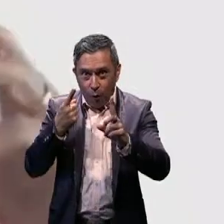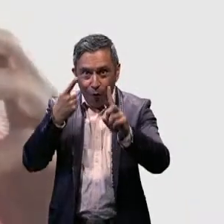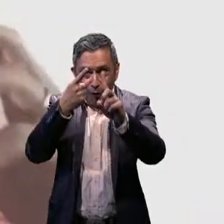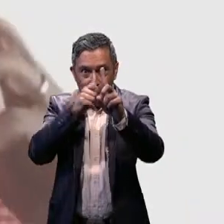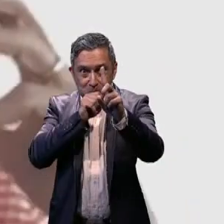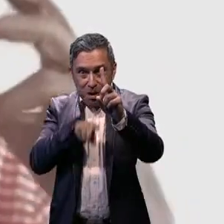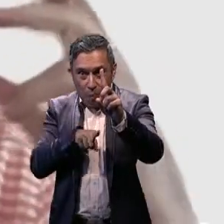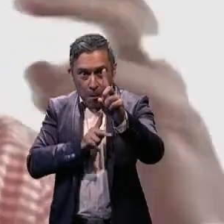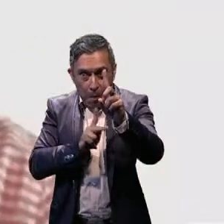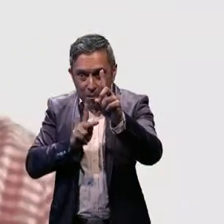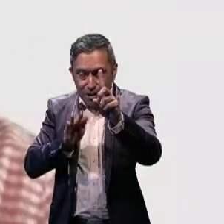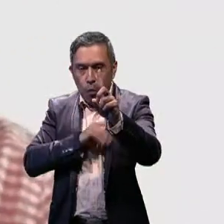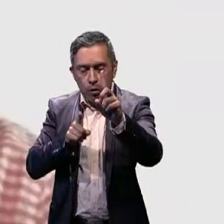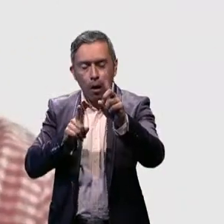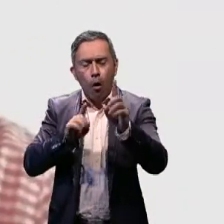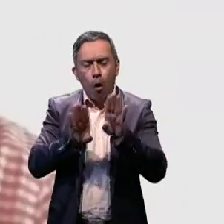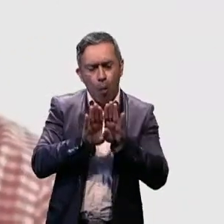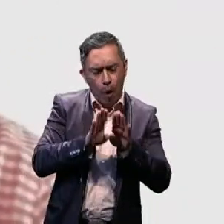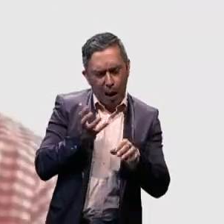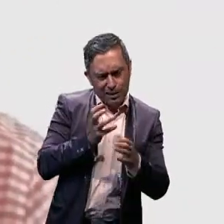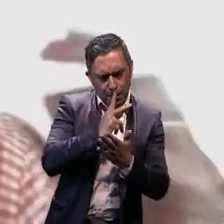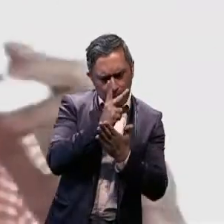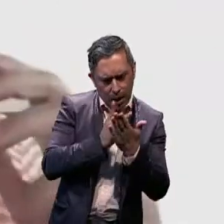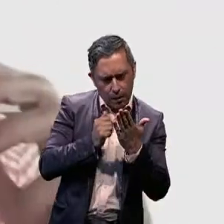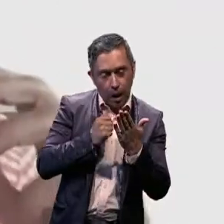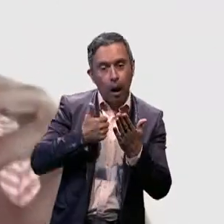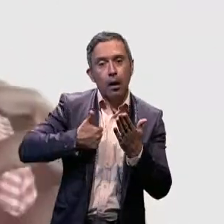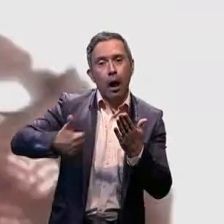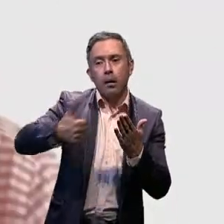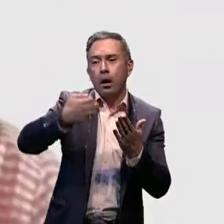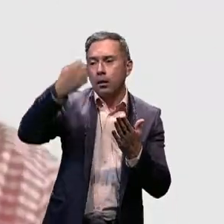create action plans where each one of us, from